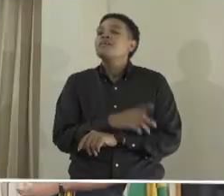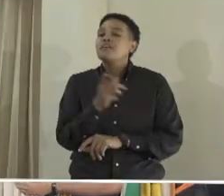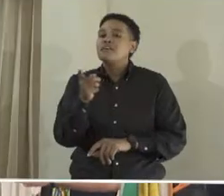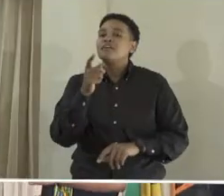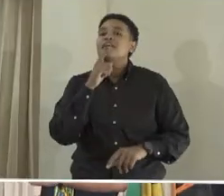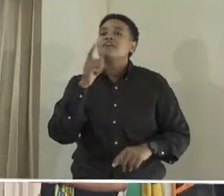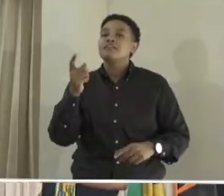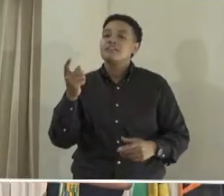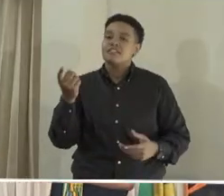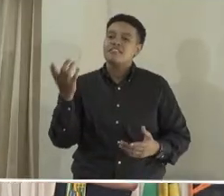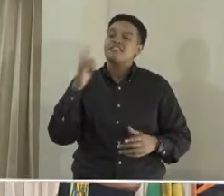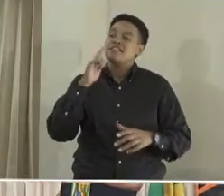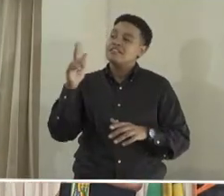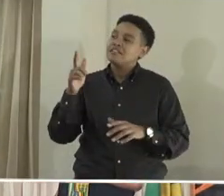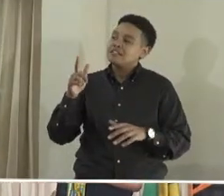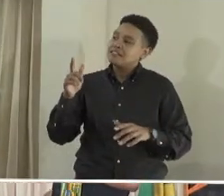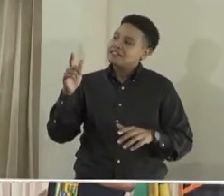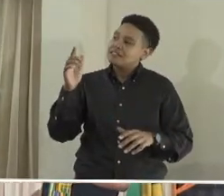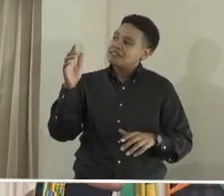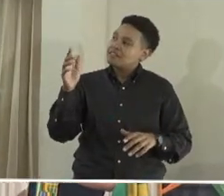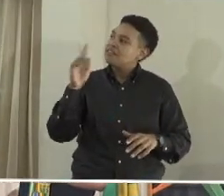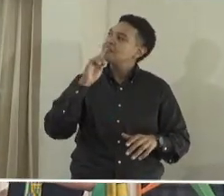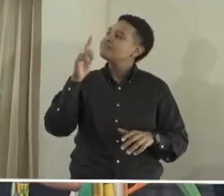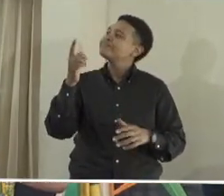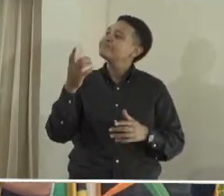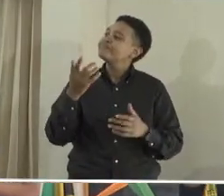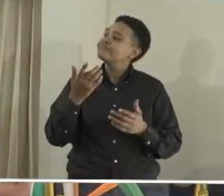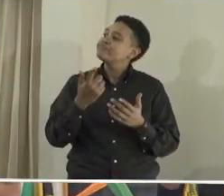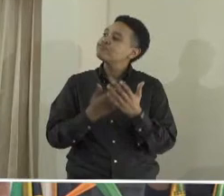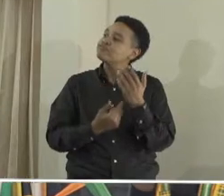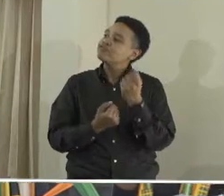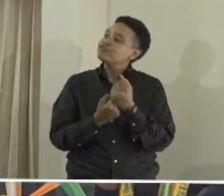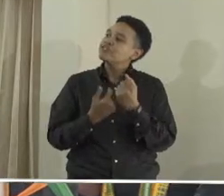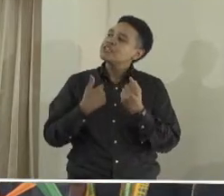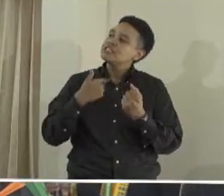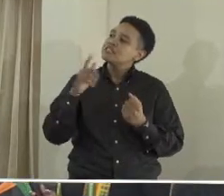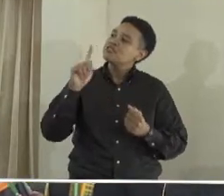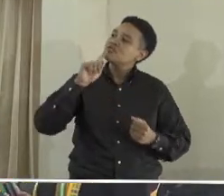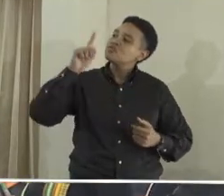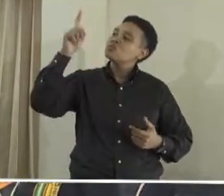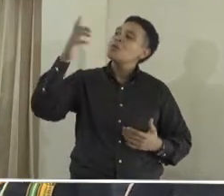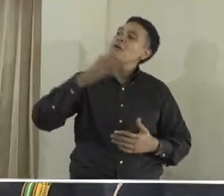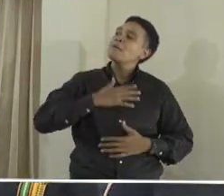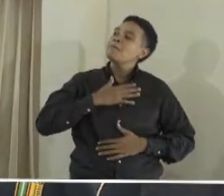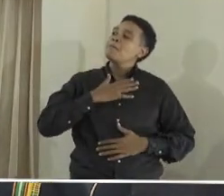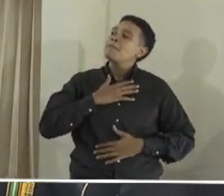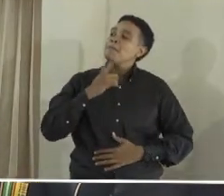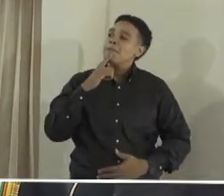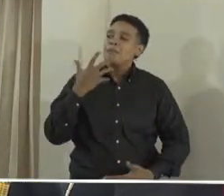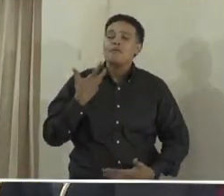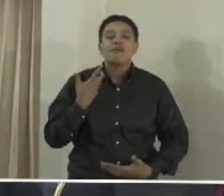other reaches me. You are my strength.